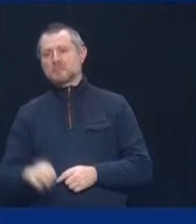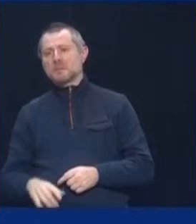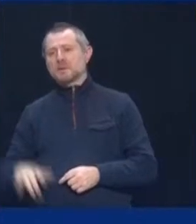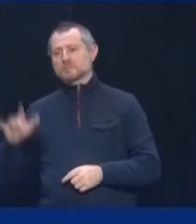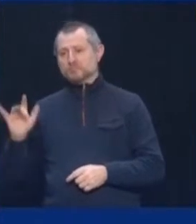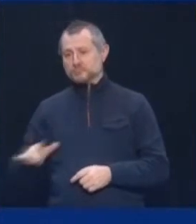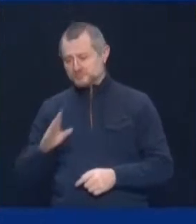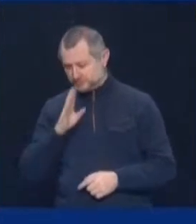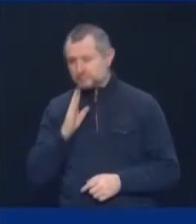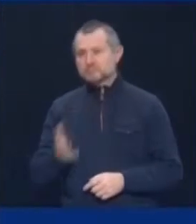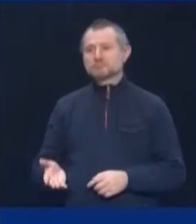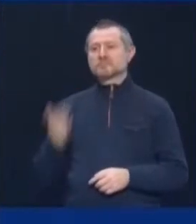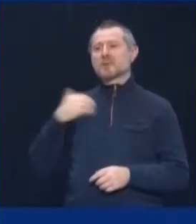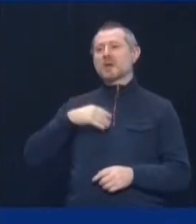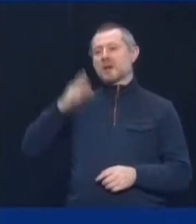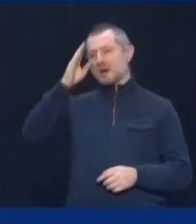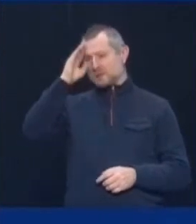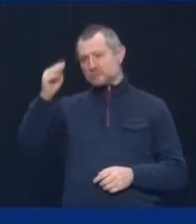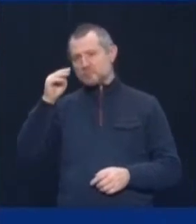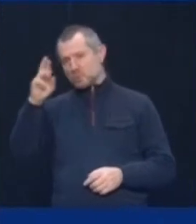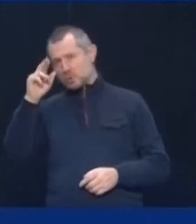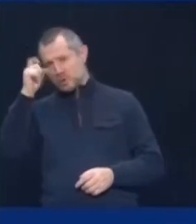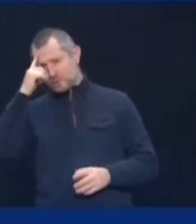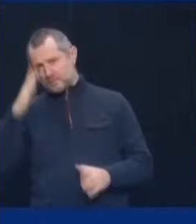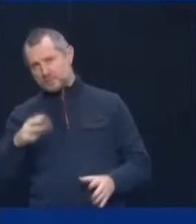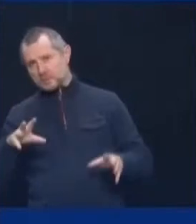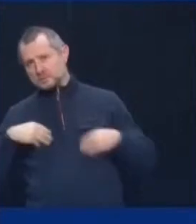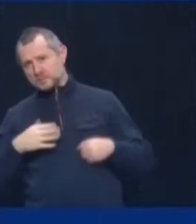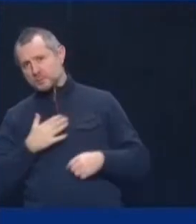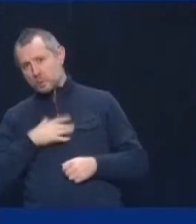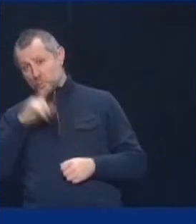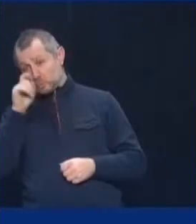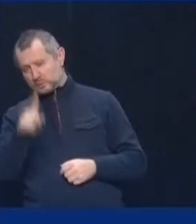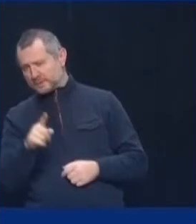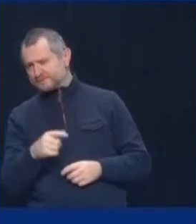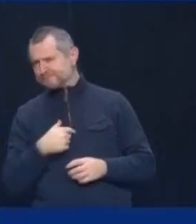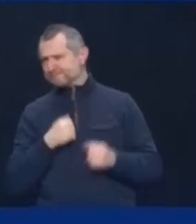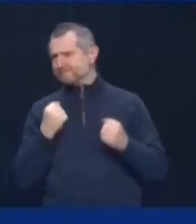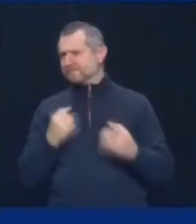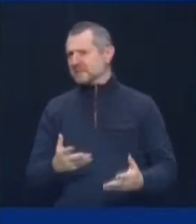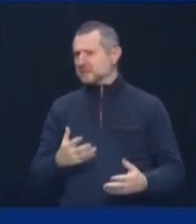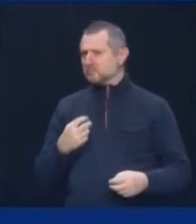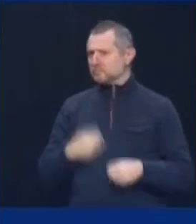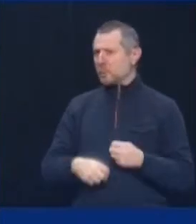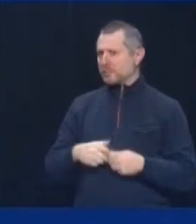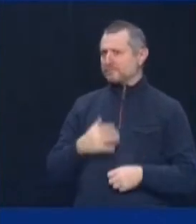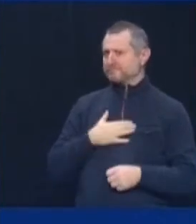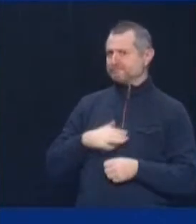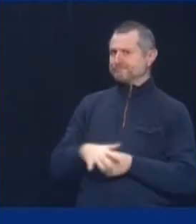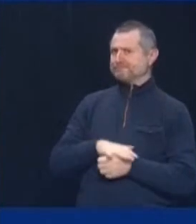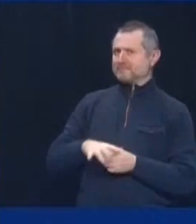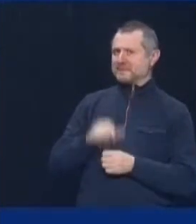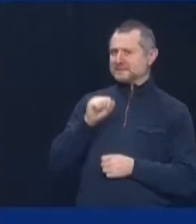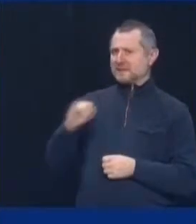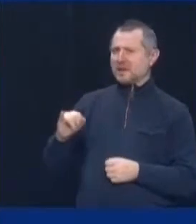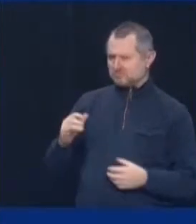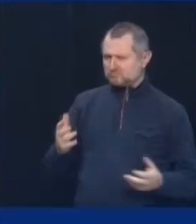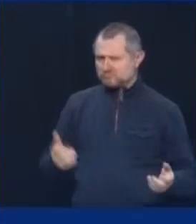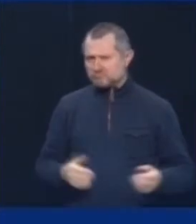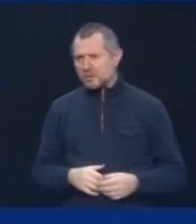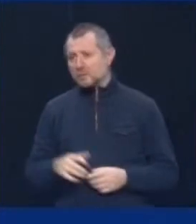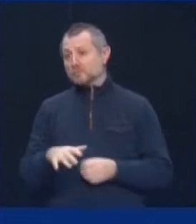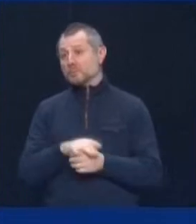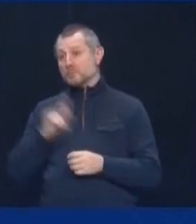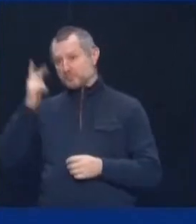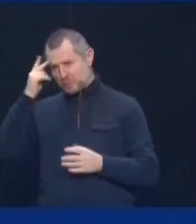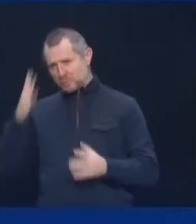Hi, Mr. Governor. Thank you for taking my question. Obviously, we've had a lot of issues in Staten Island, and some of our local electeds have been calling